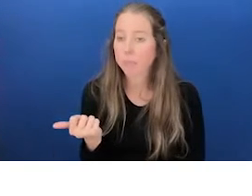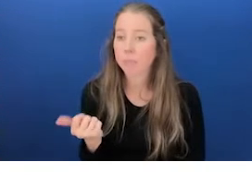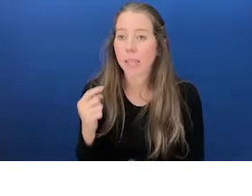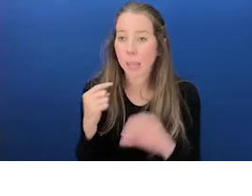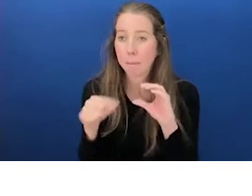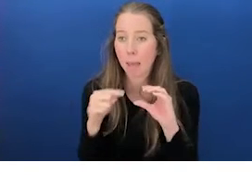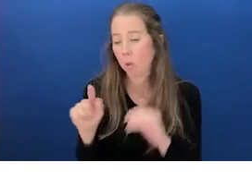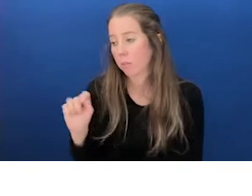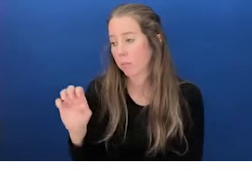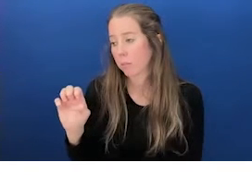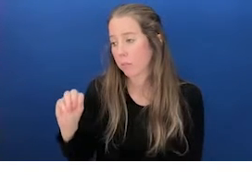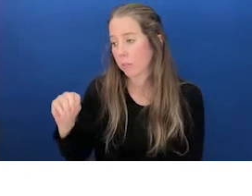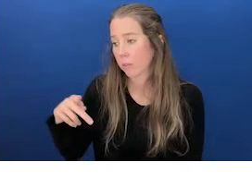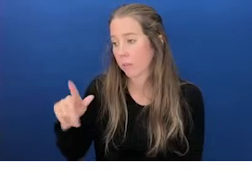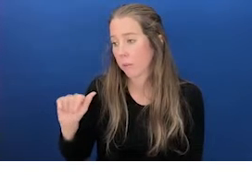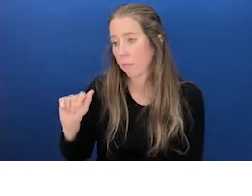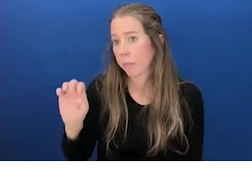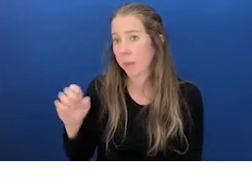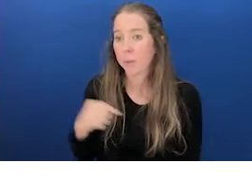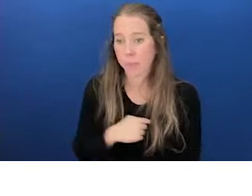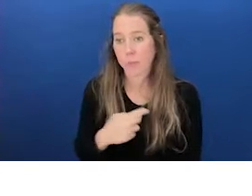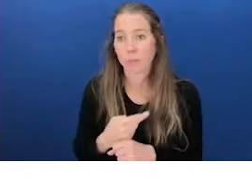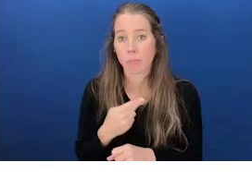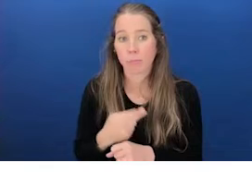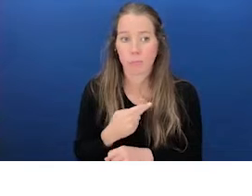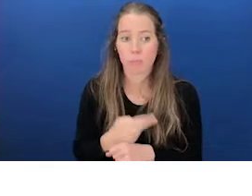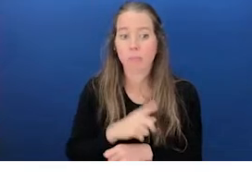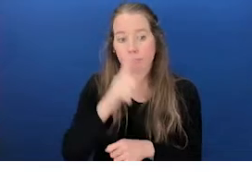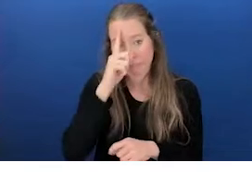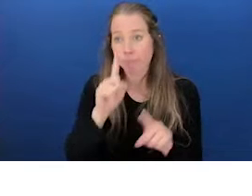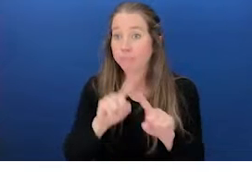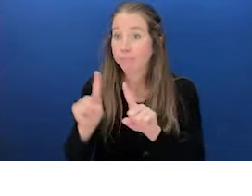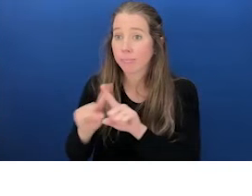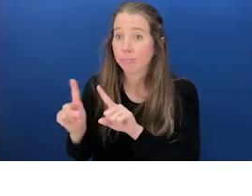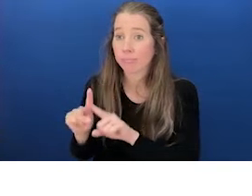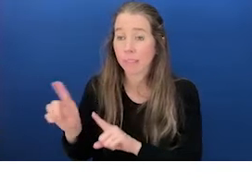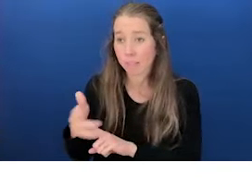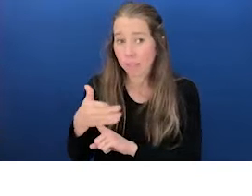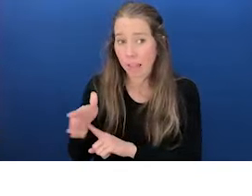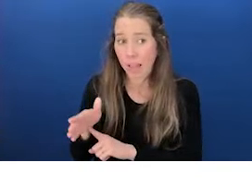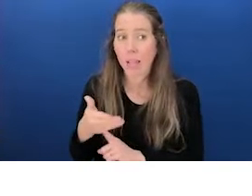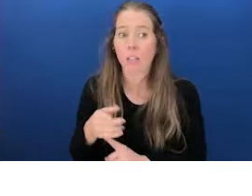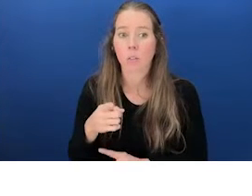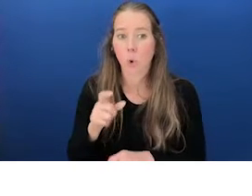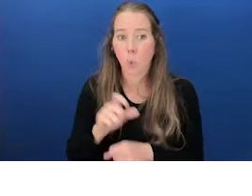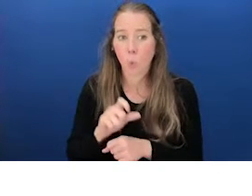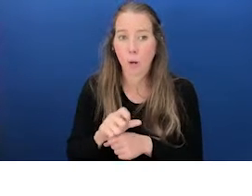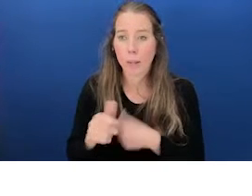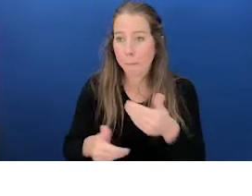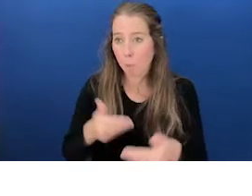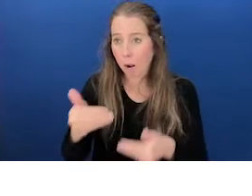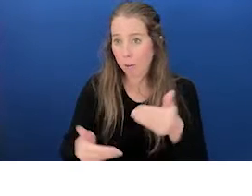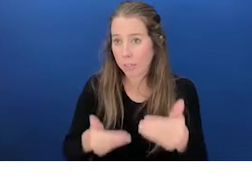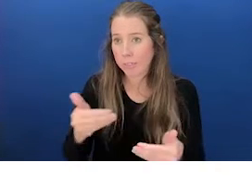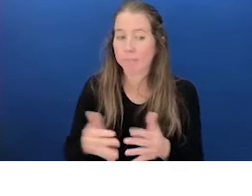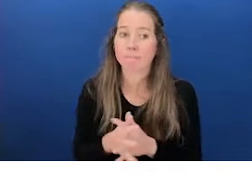email template that we use for the different flag. This is for the concern with your work in progress. So